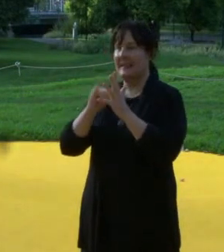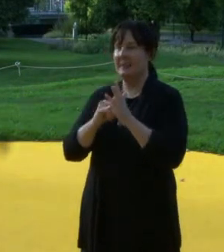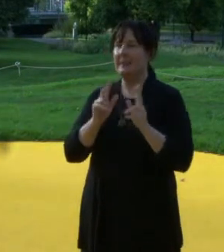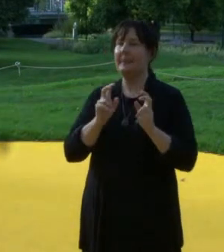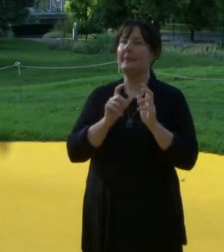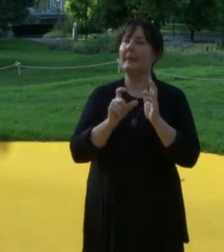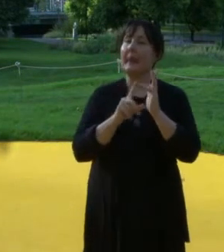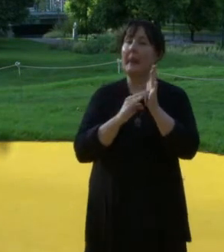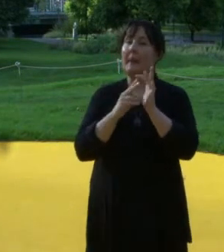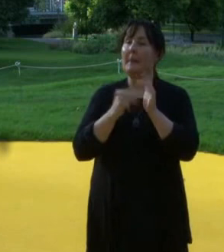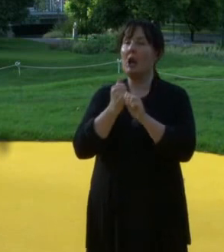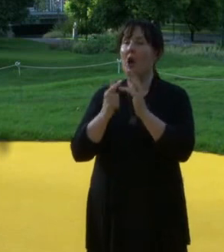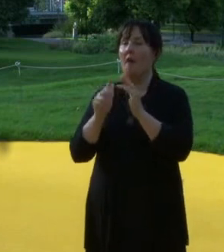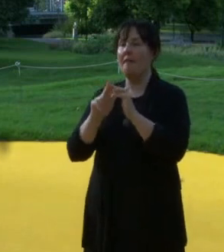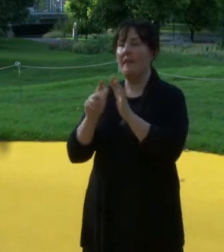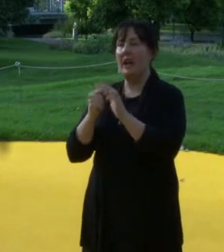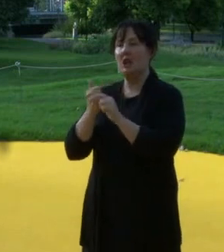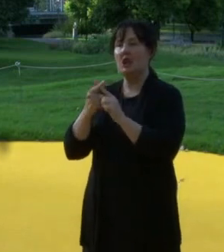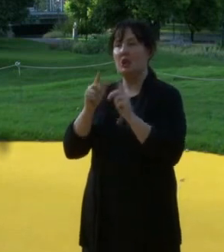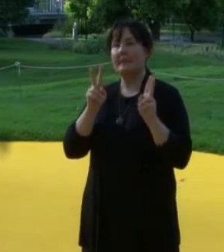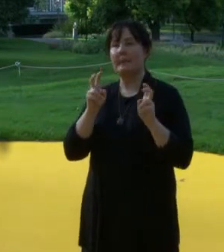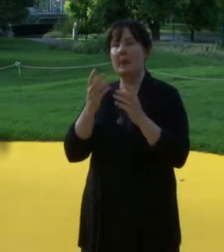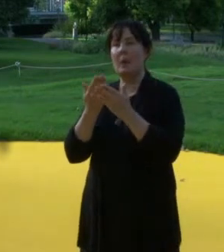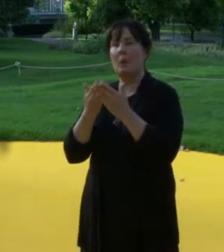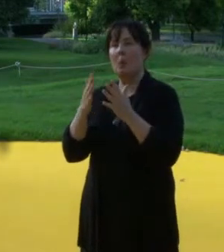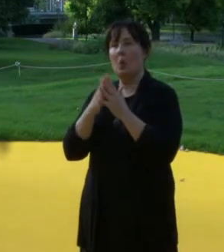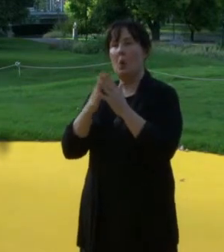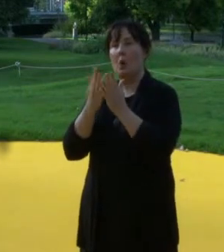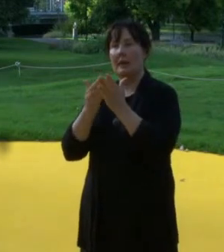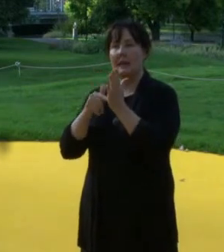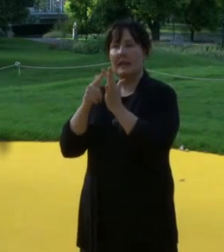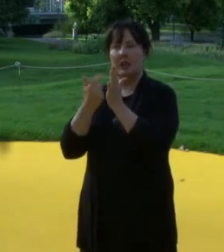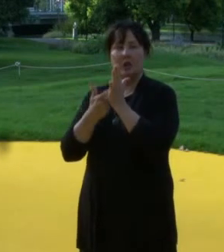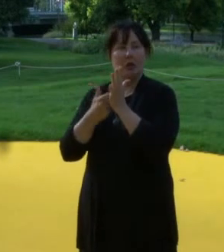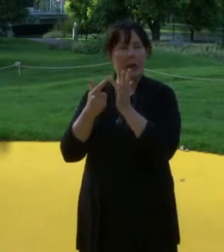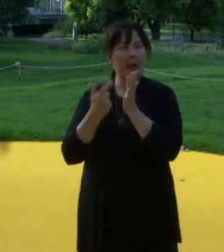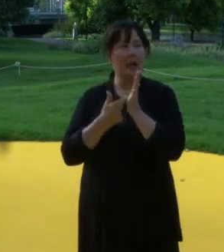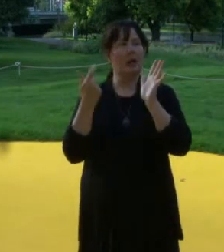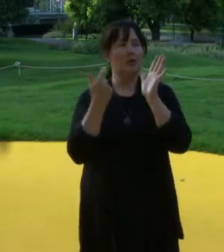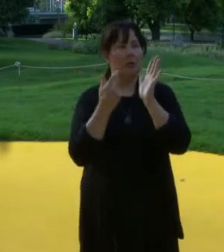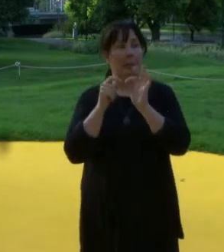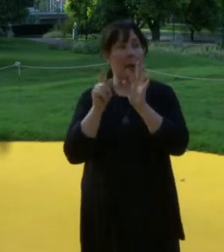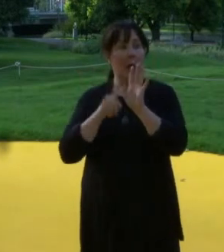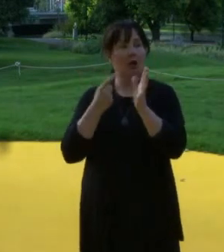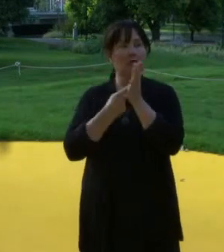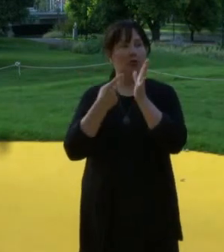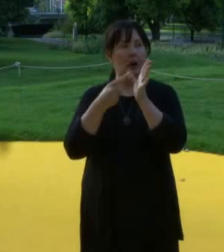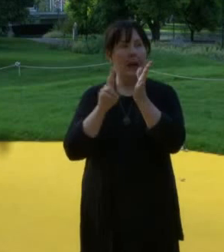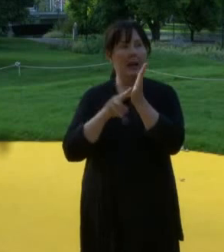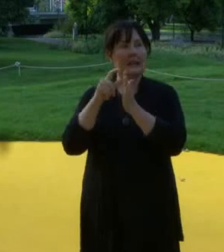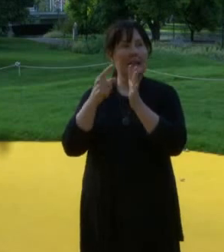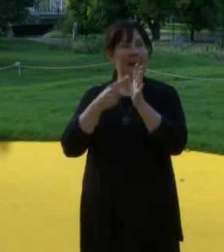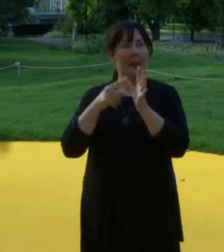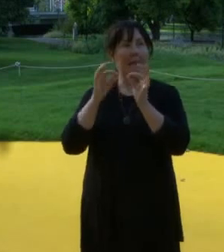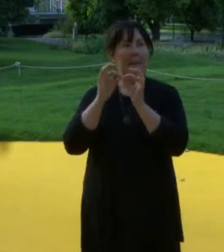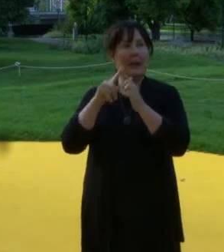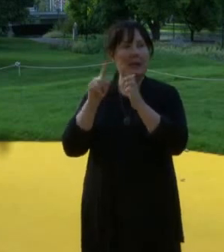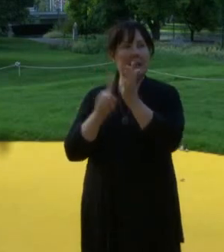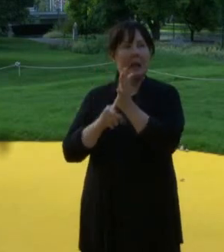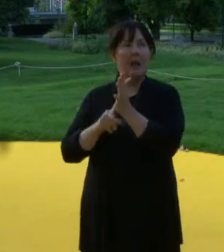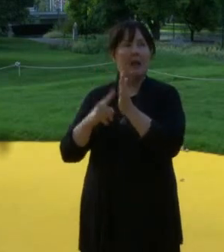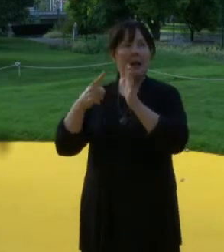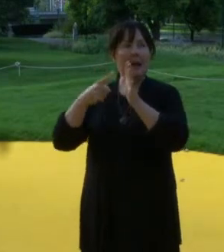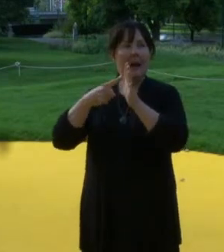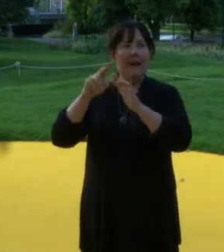on Terror by Randa Abdel Fattah, published by New South. Summertime, Reflections